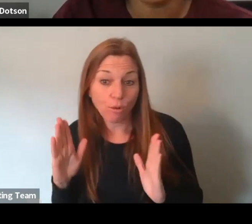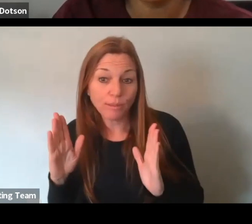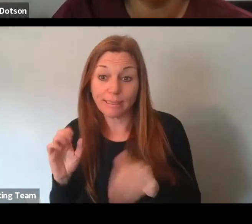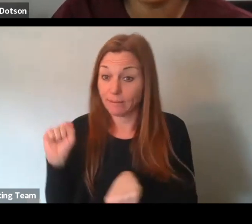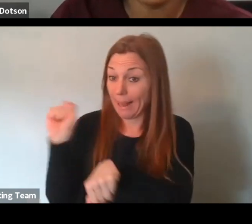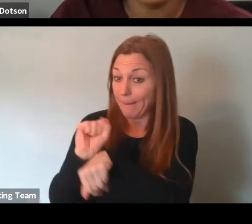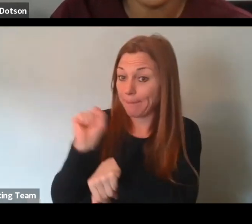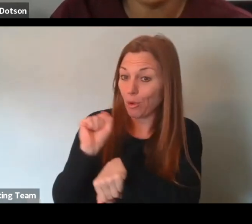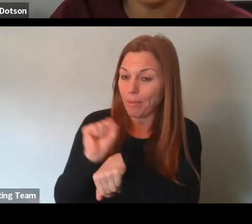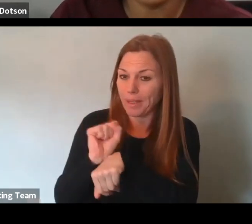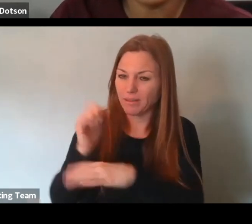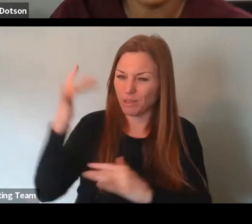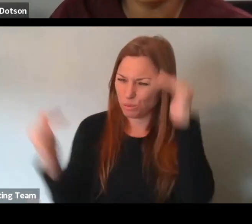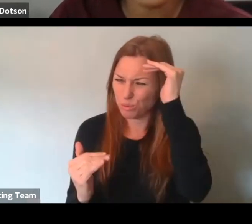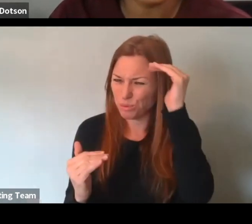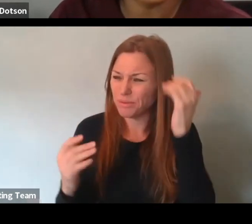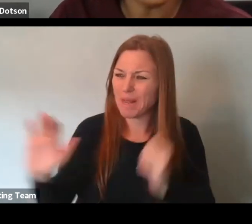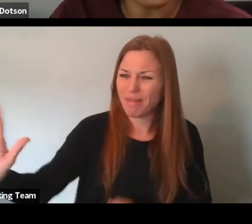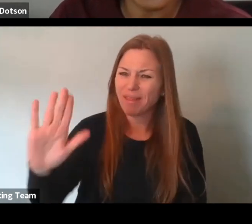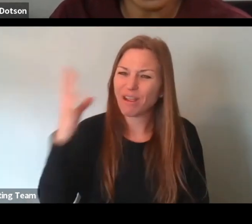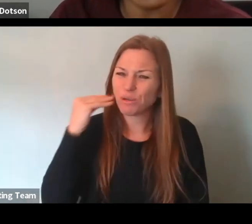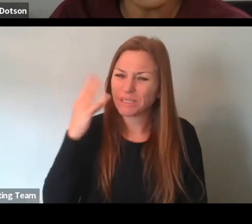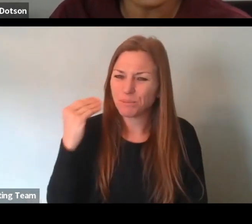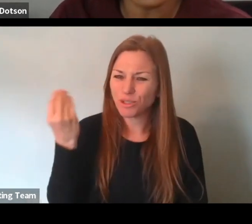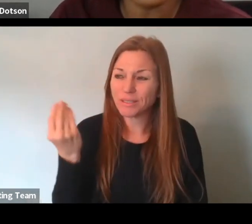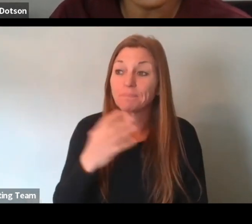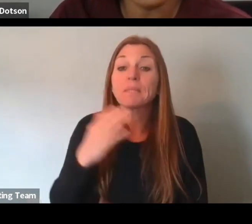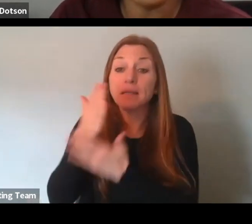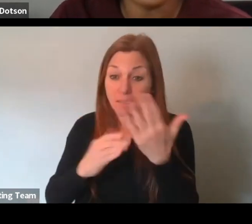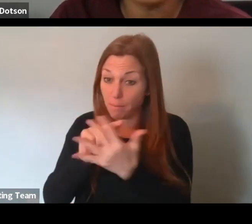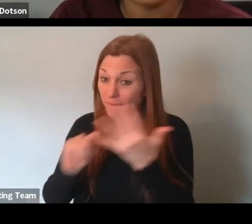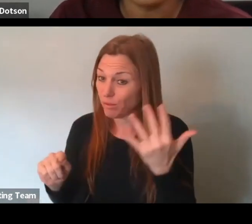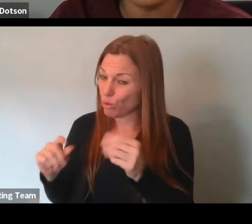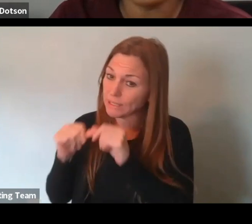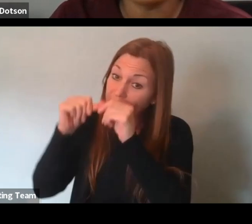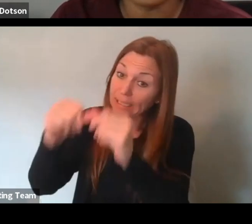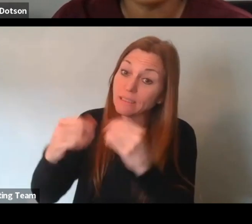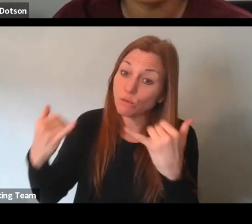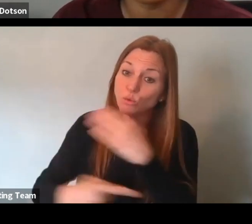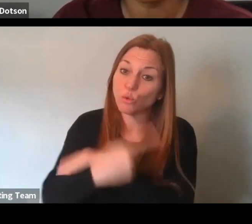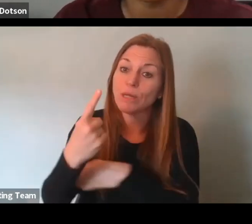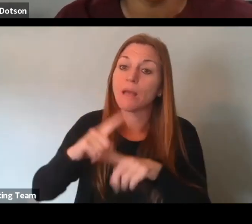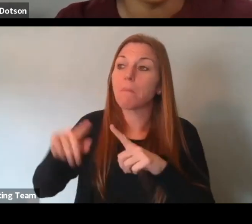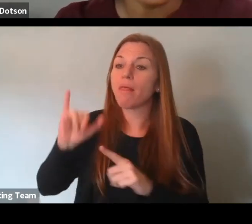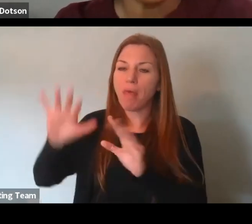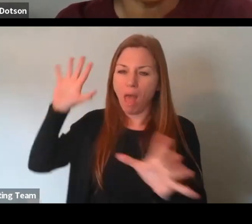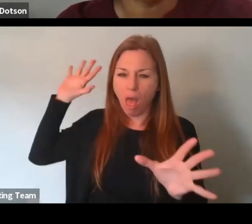today. We know that that cumulative experience kind of adds up in terms of